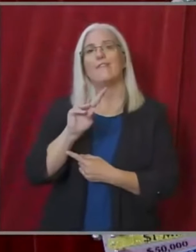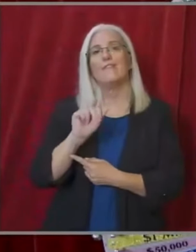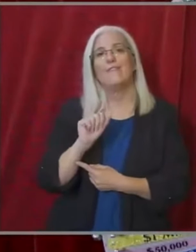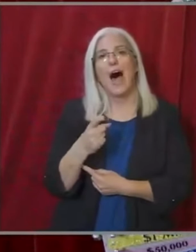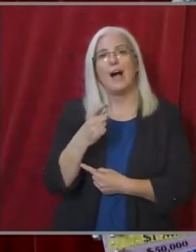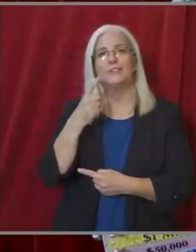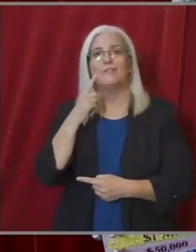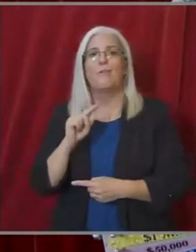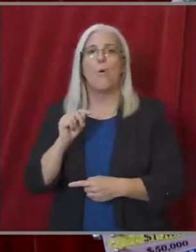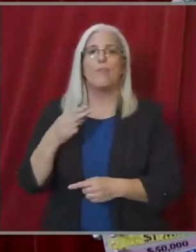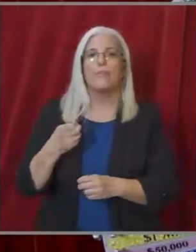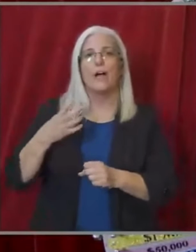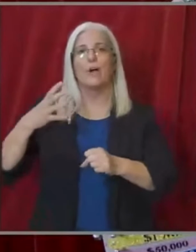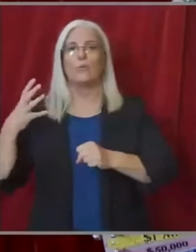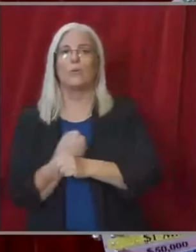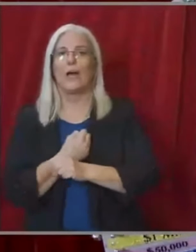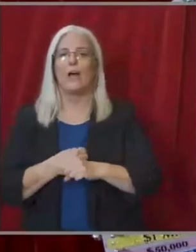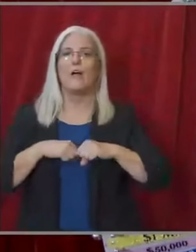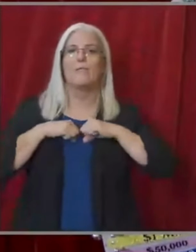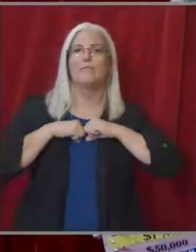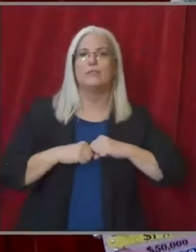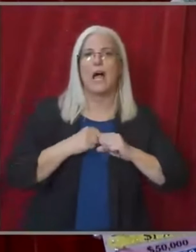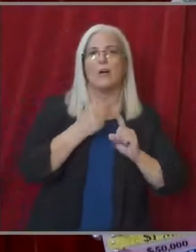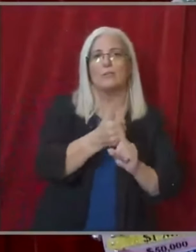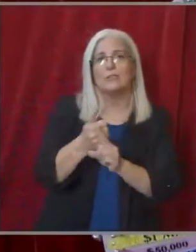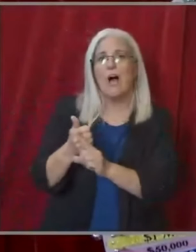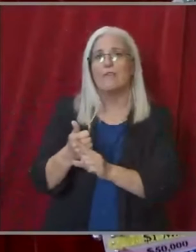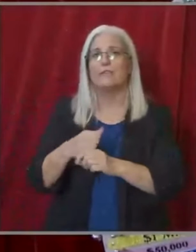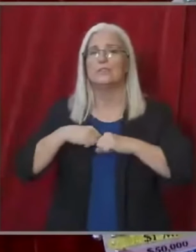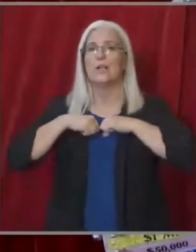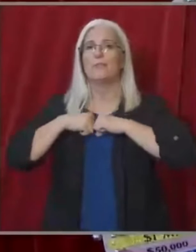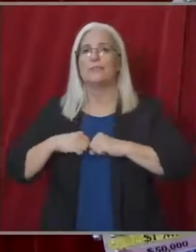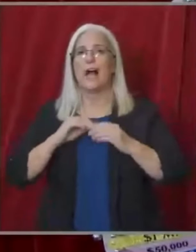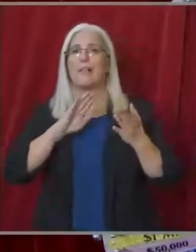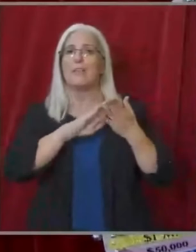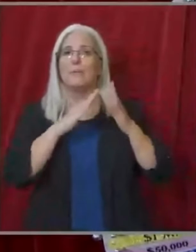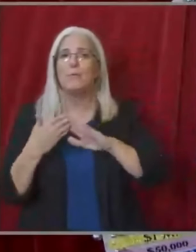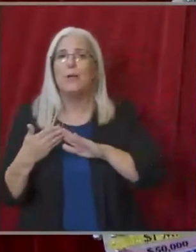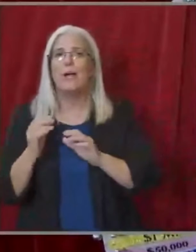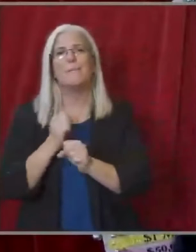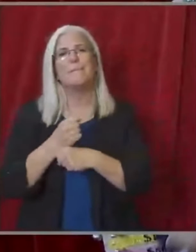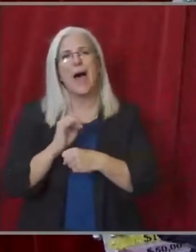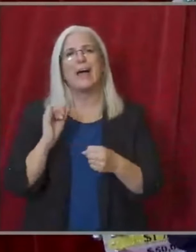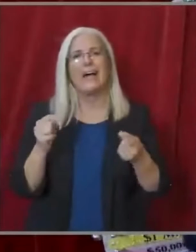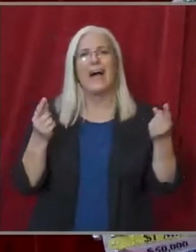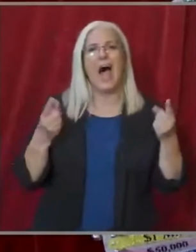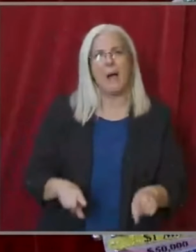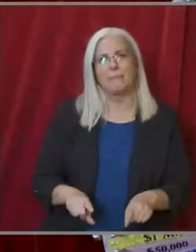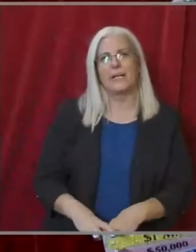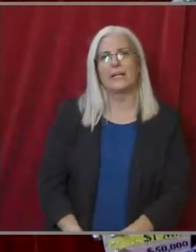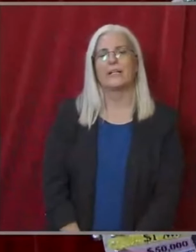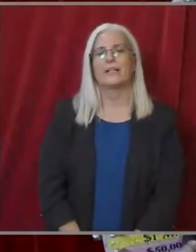your community. Guess what? You might have a chance of winning a great prize. So let's go ahead and make it happen. All right. Thank you.